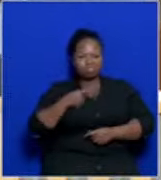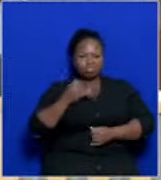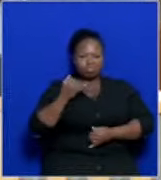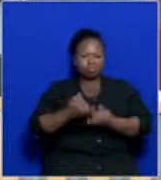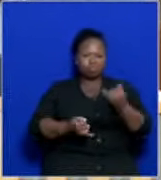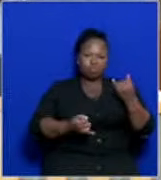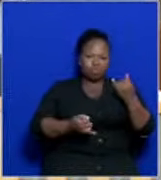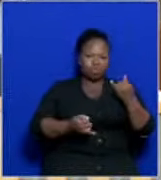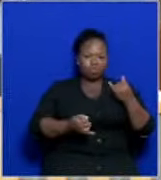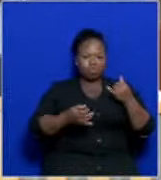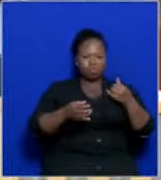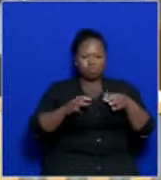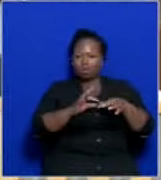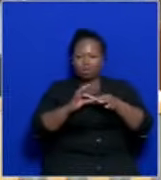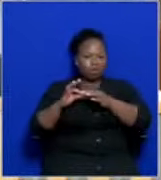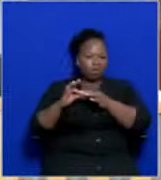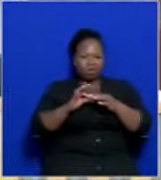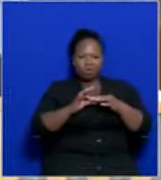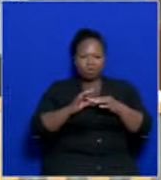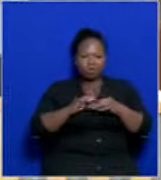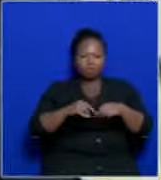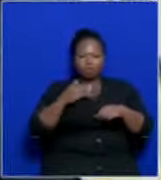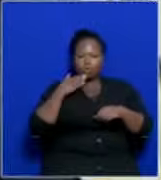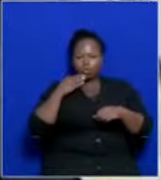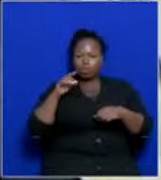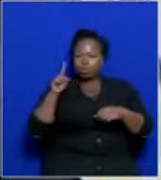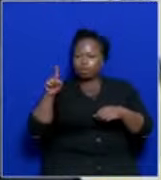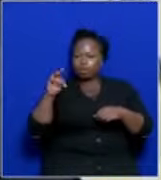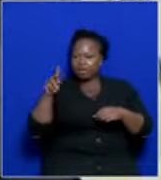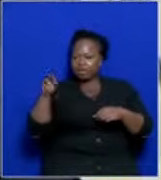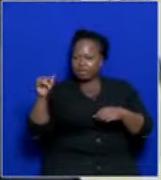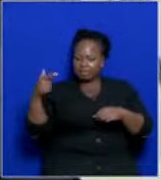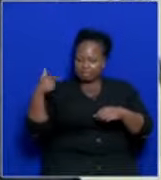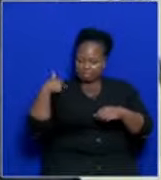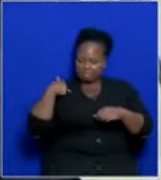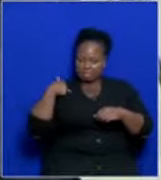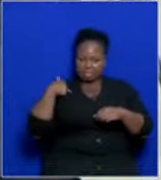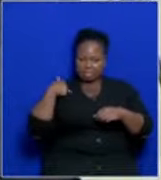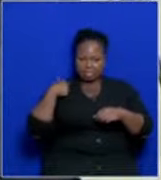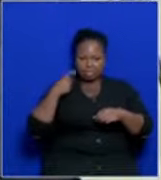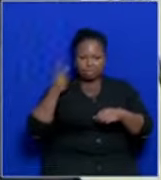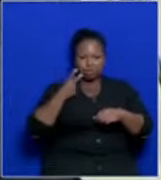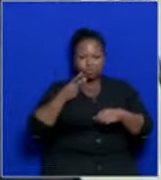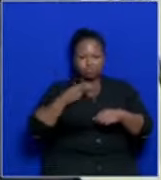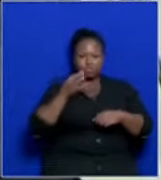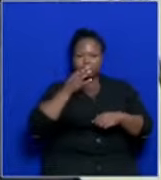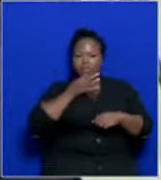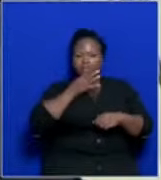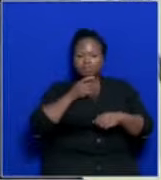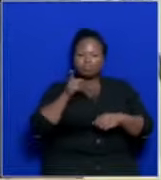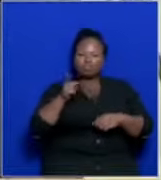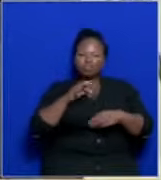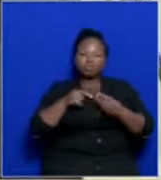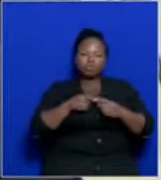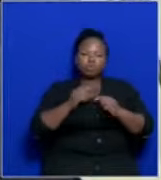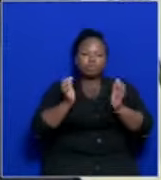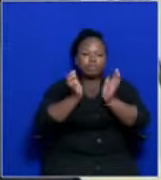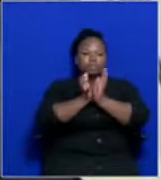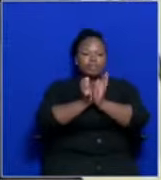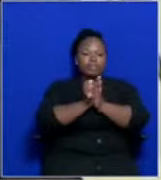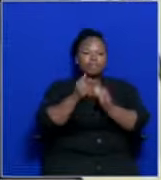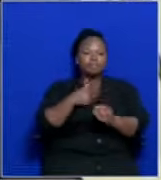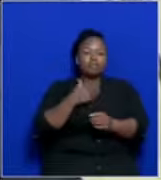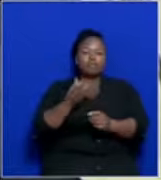relationship between Brigadier Mkhwanazi and myself, and referred to a meeting I had with Brigadier Mkhwanazi. I will address